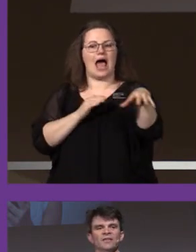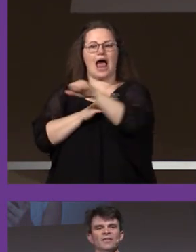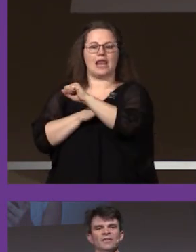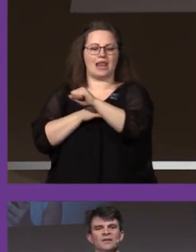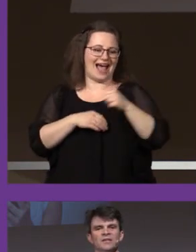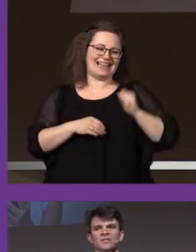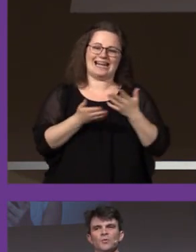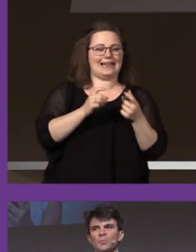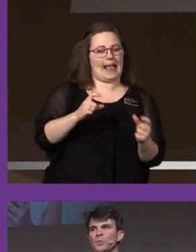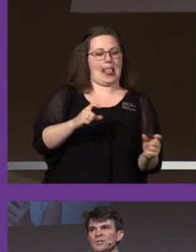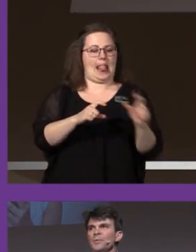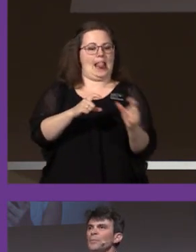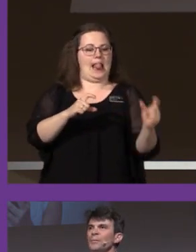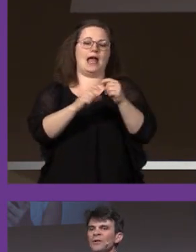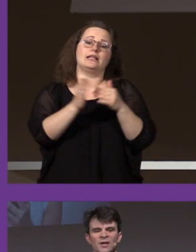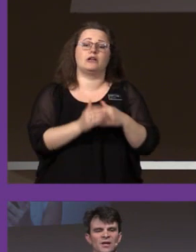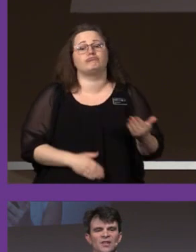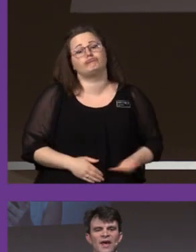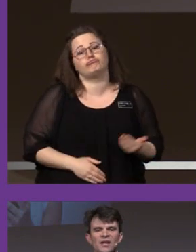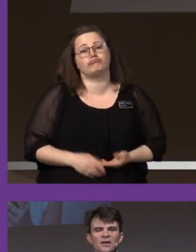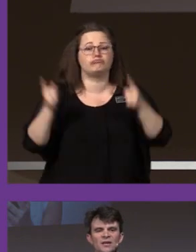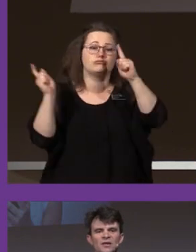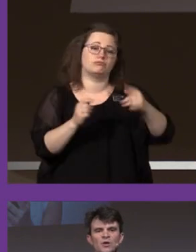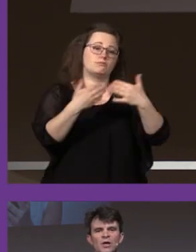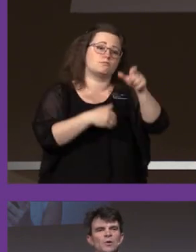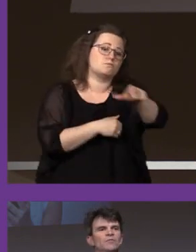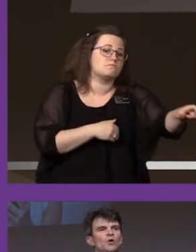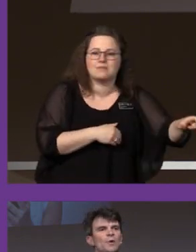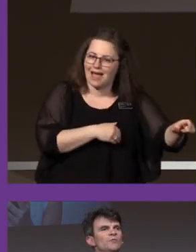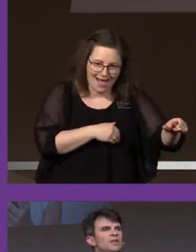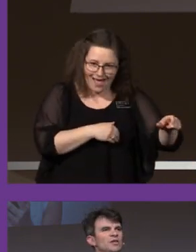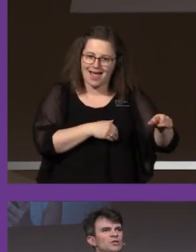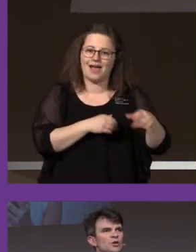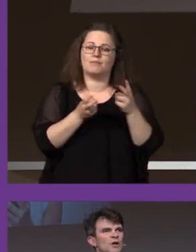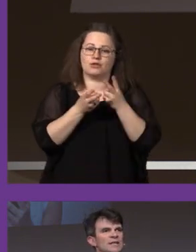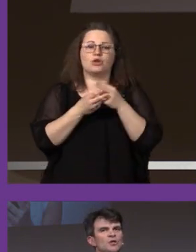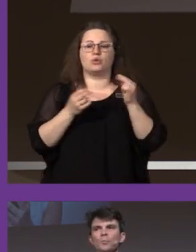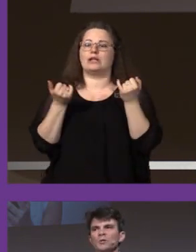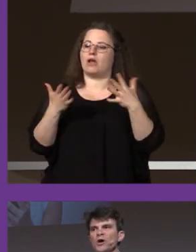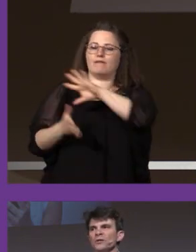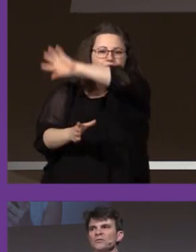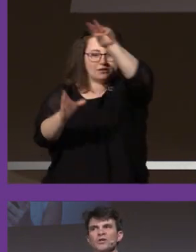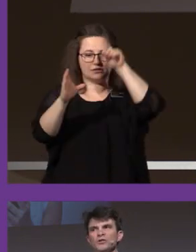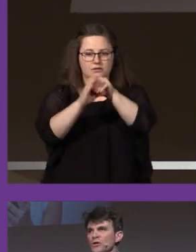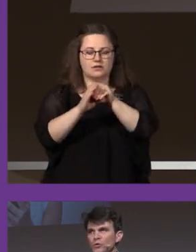thing that's for the poor disabled people, then it will inform everything you do, and it's not